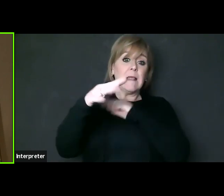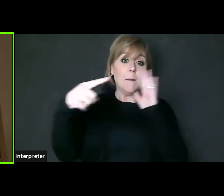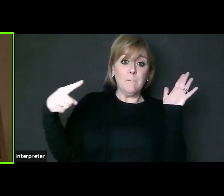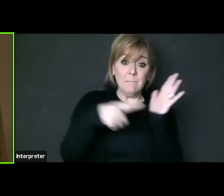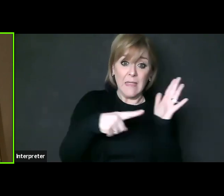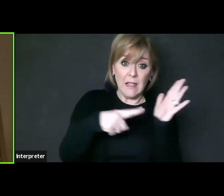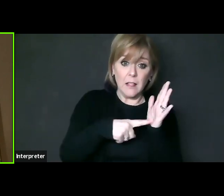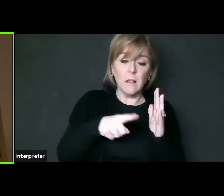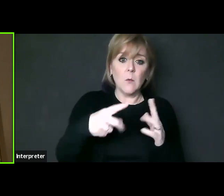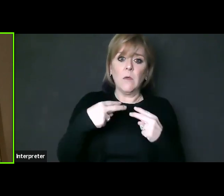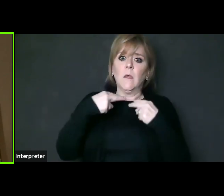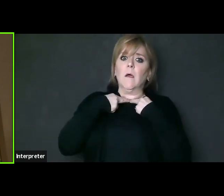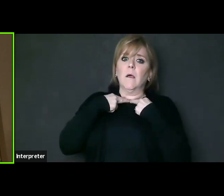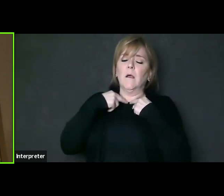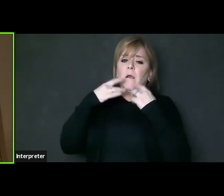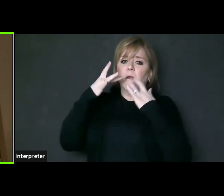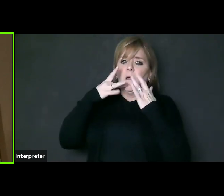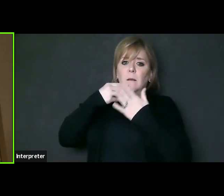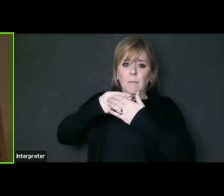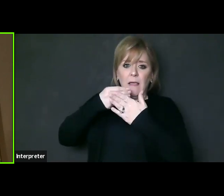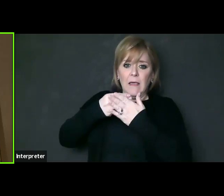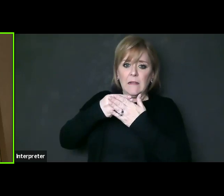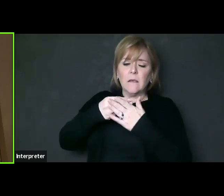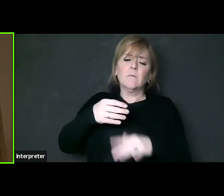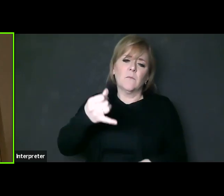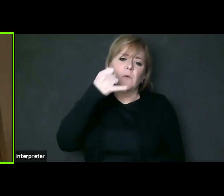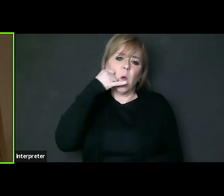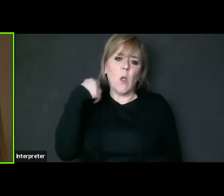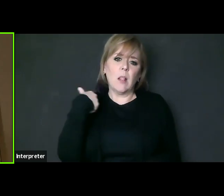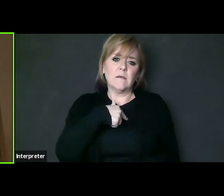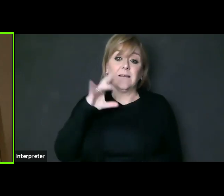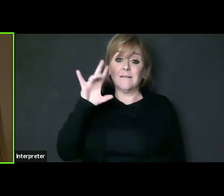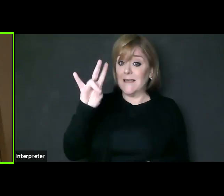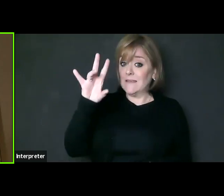the ability to pay that bill, call us. Call us at